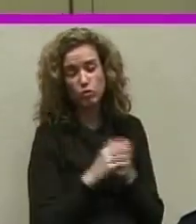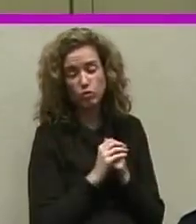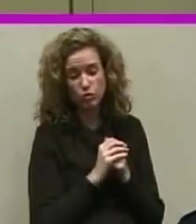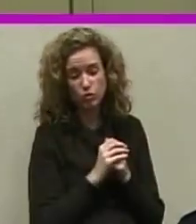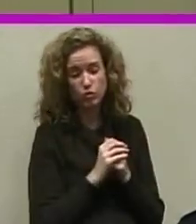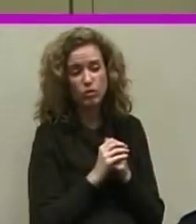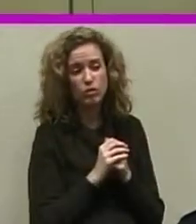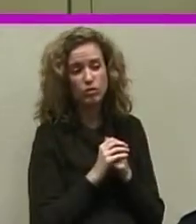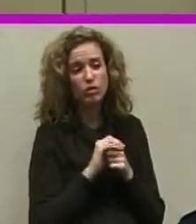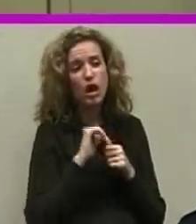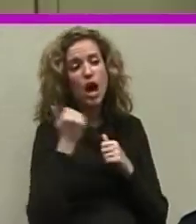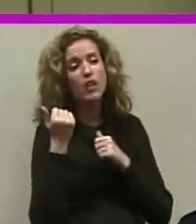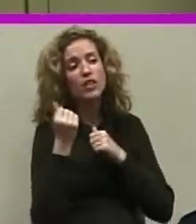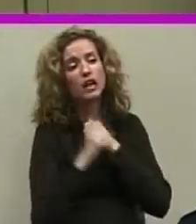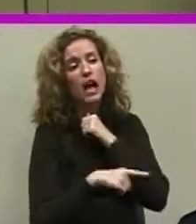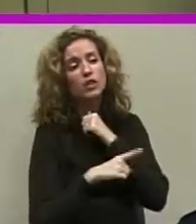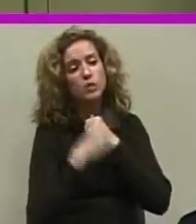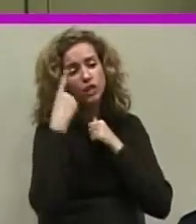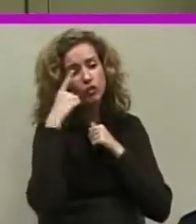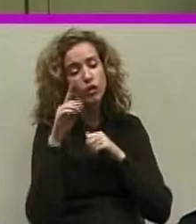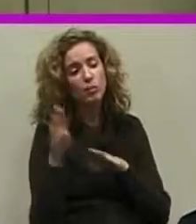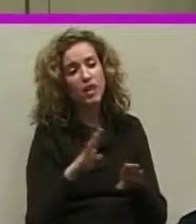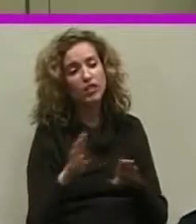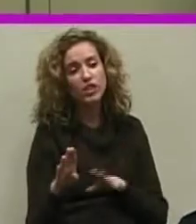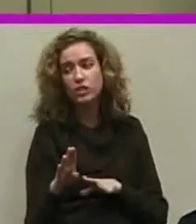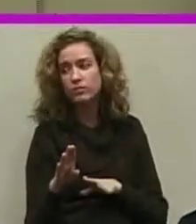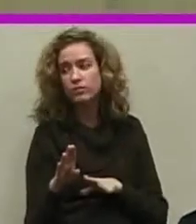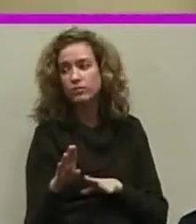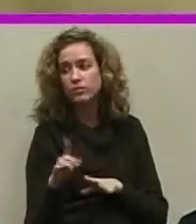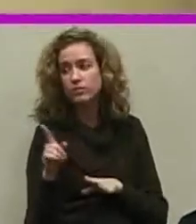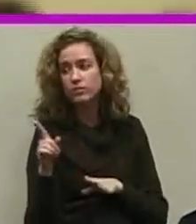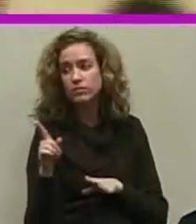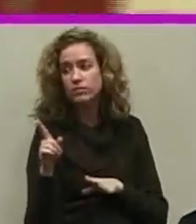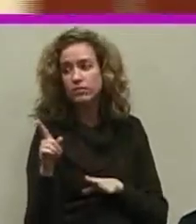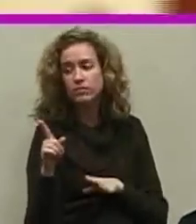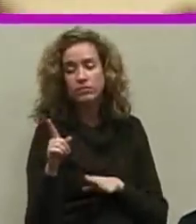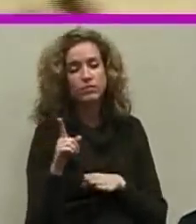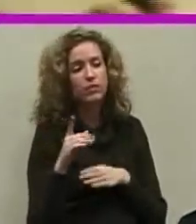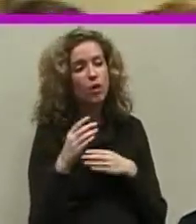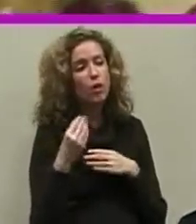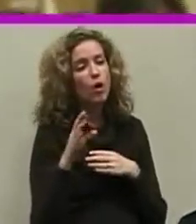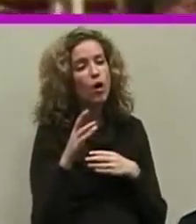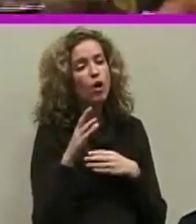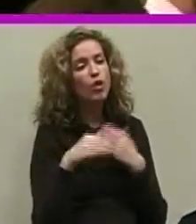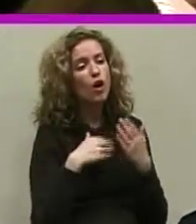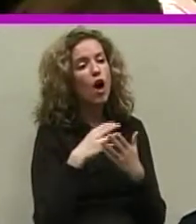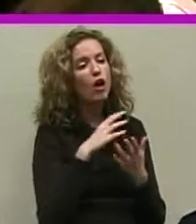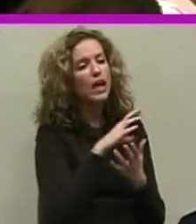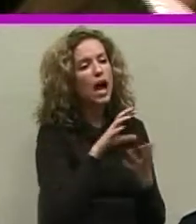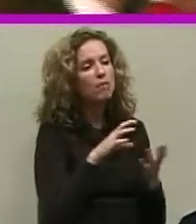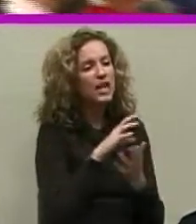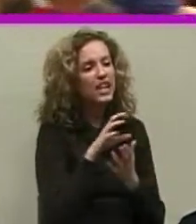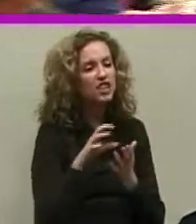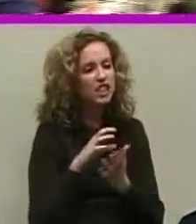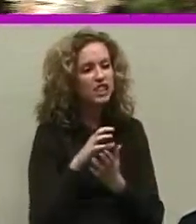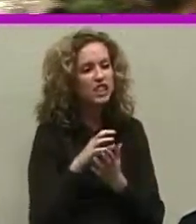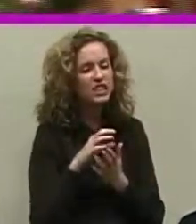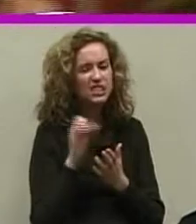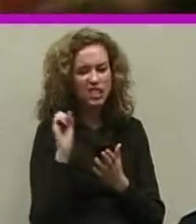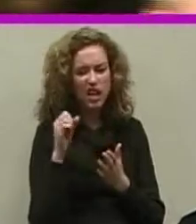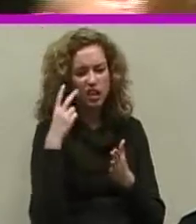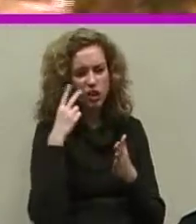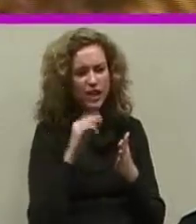How about consequences for his behaviors? Oh, do you have something? I'm just saying, are all the accommodations that are identified? Okay. Yeah. Look at his